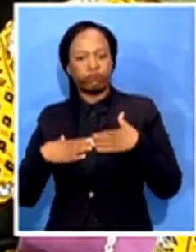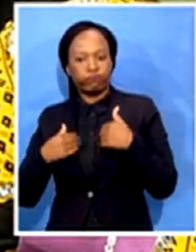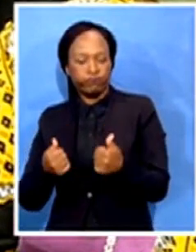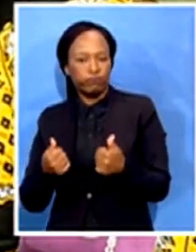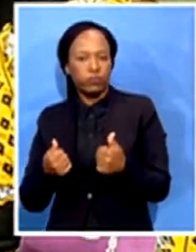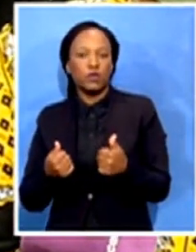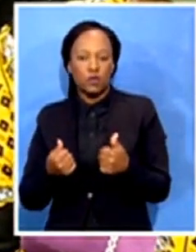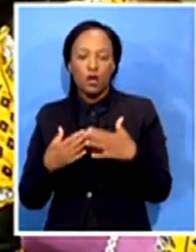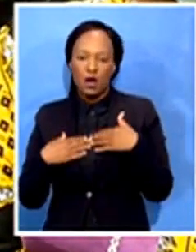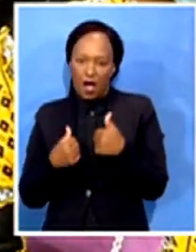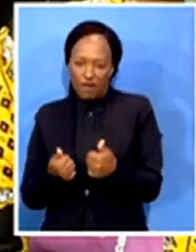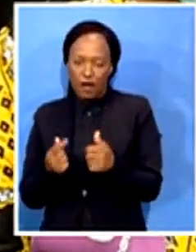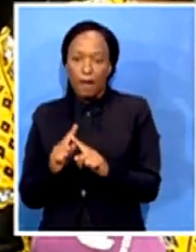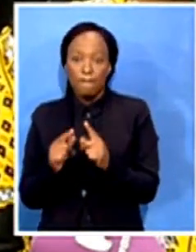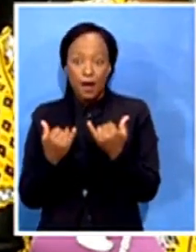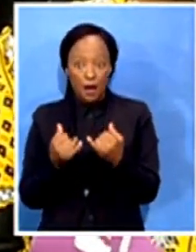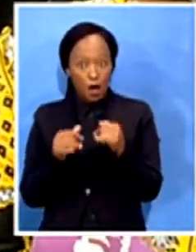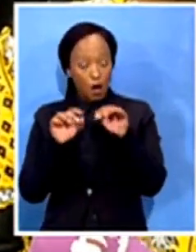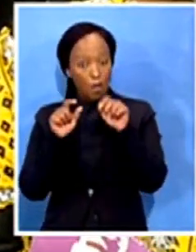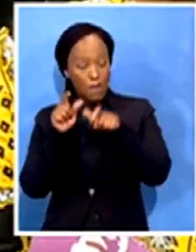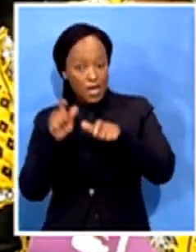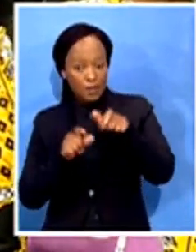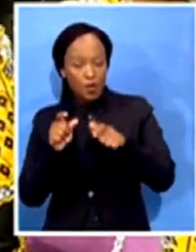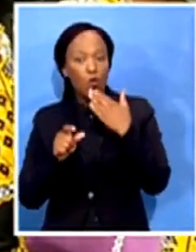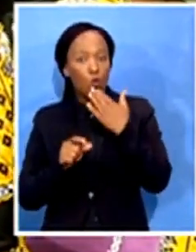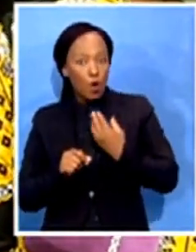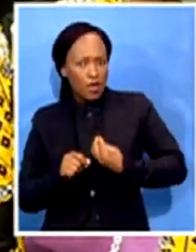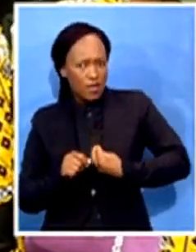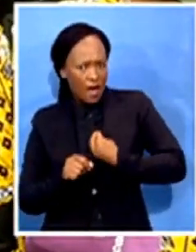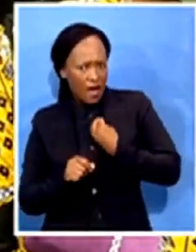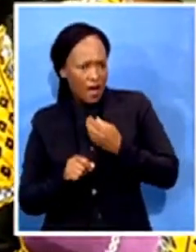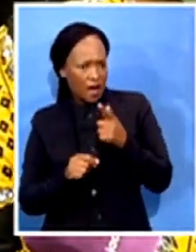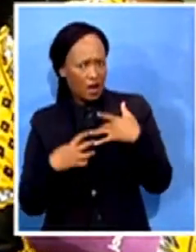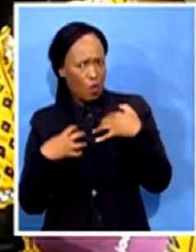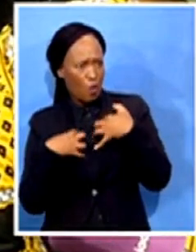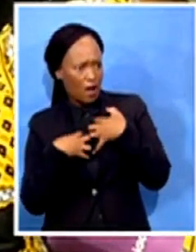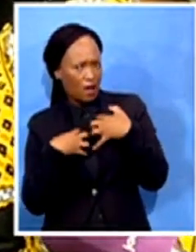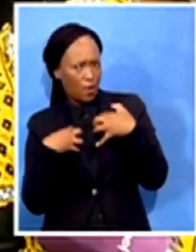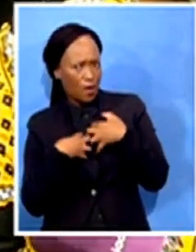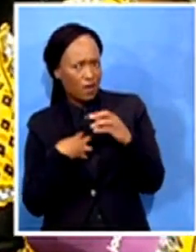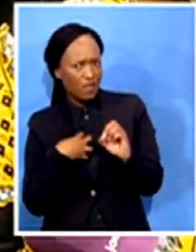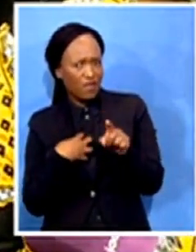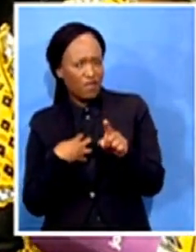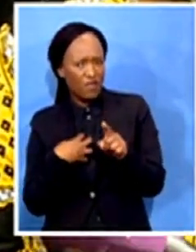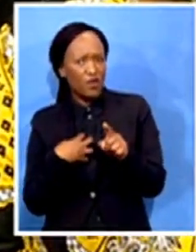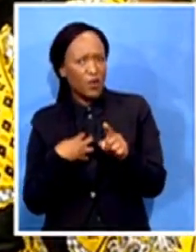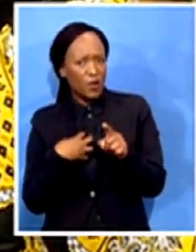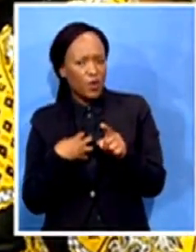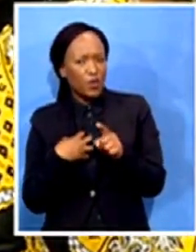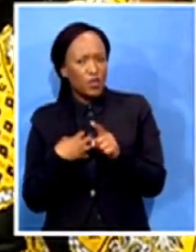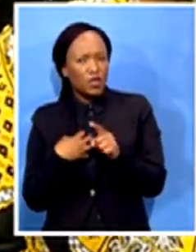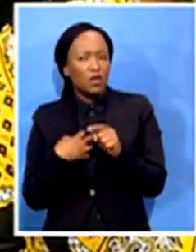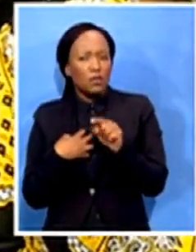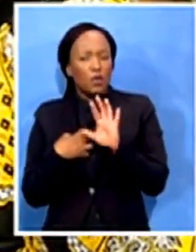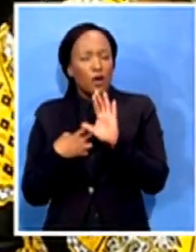admitting are younger people. It's worrying. And it just points to us that we have we have